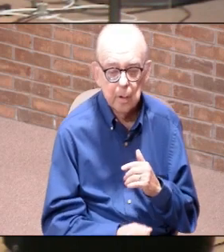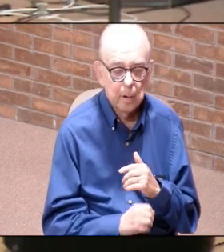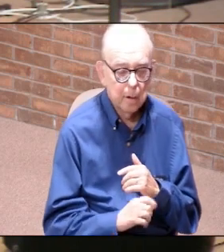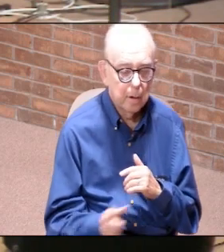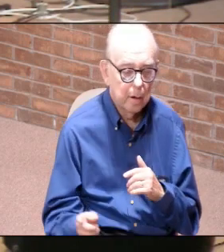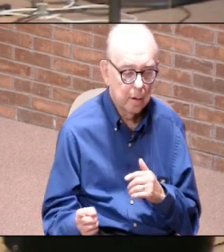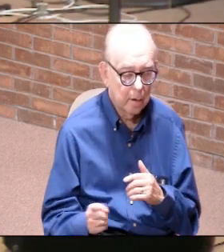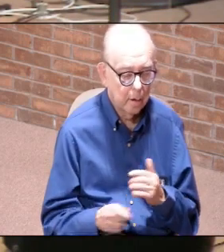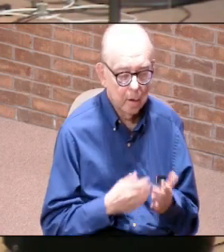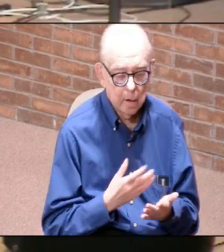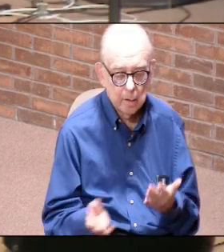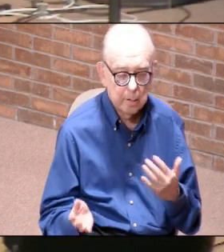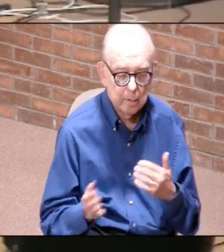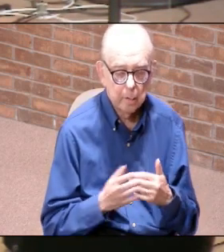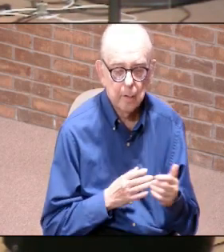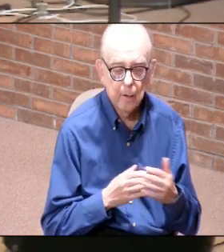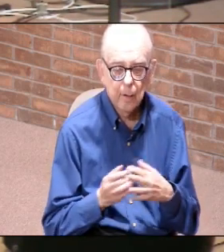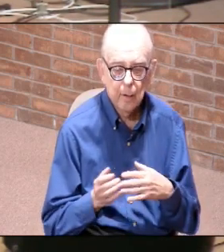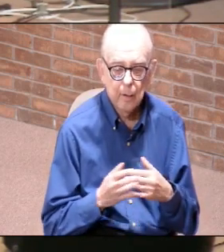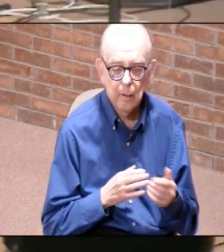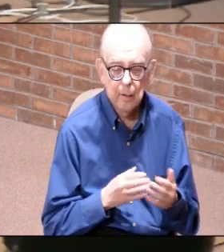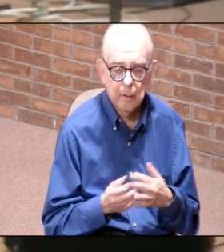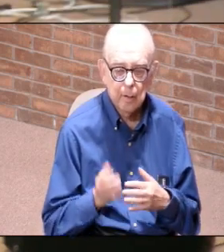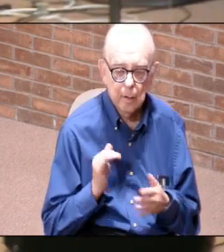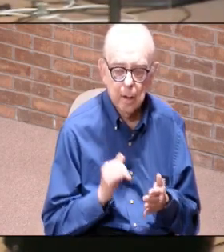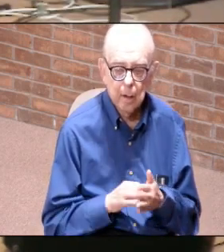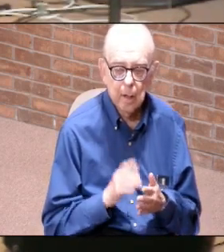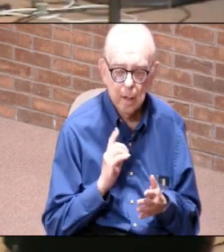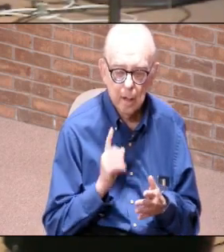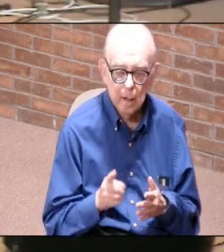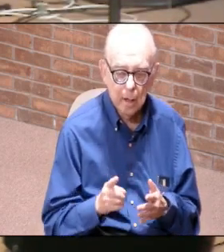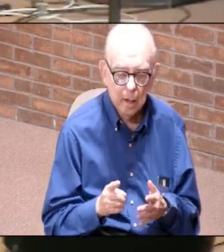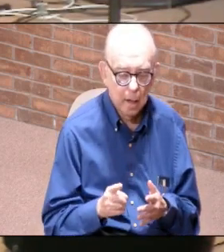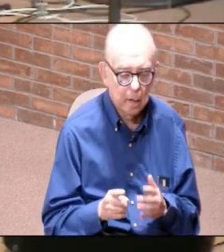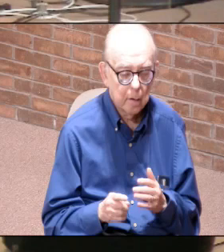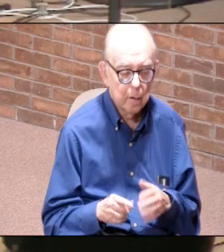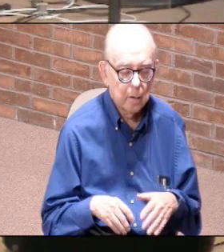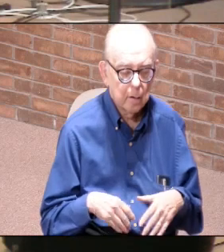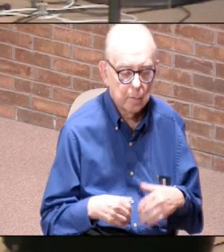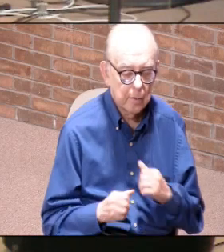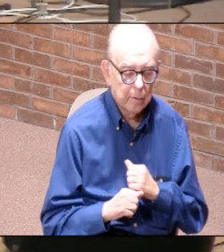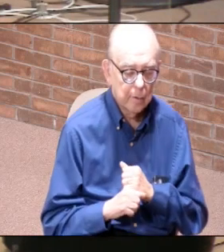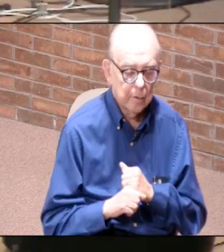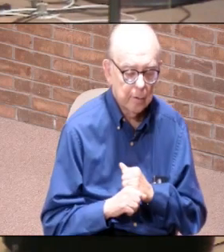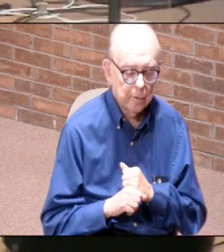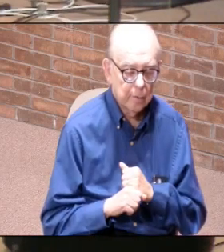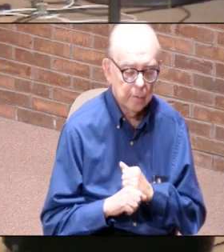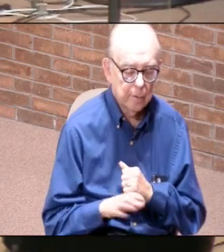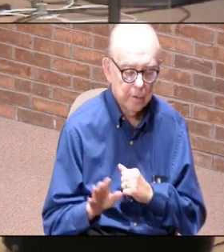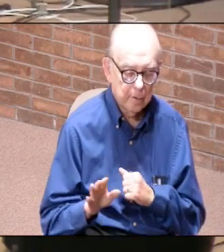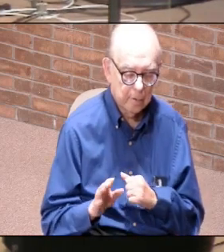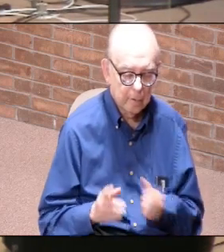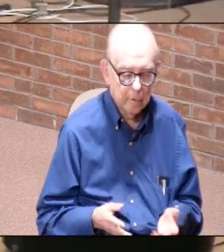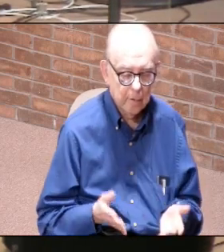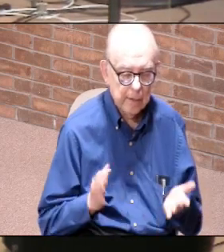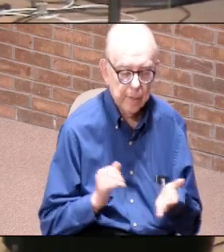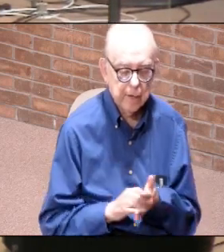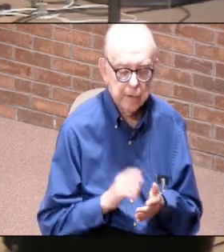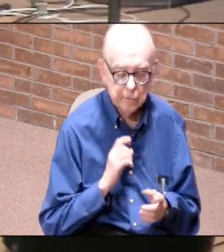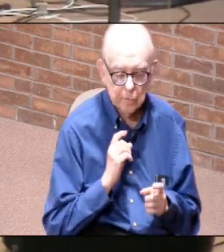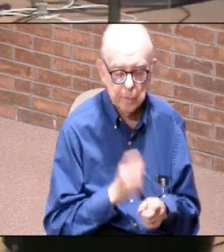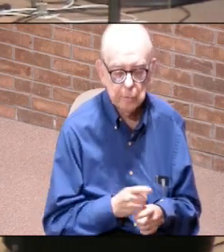All the stuff that you're building that is going to withstand the fire, that, ladies and gentlemen, is your